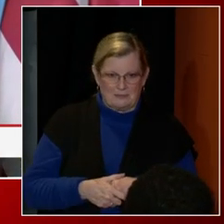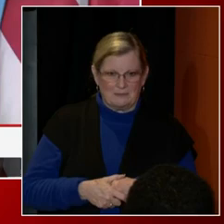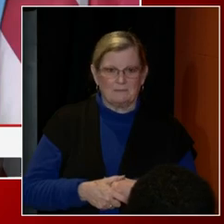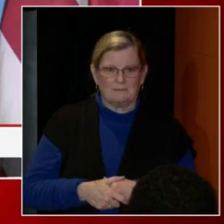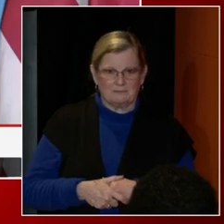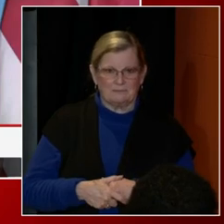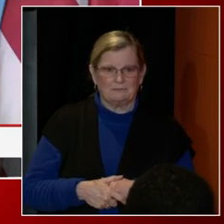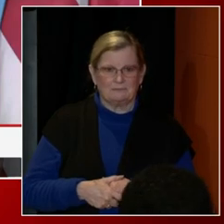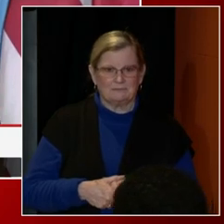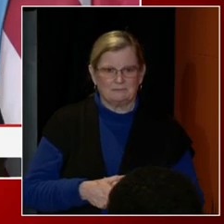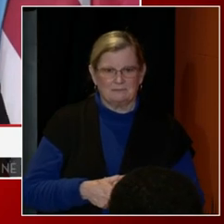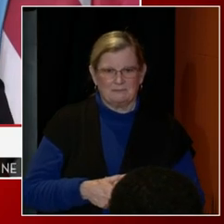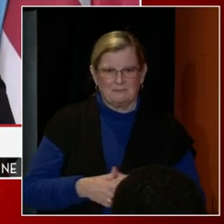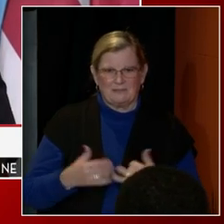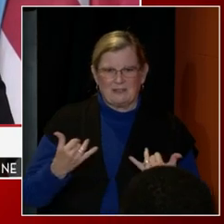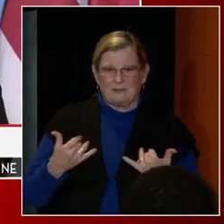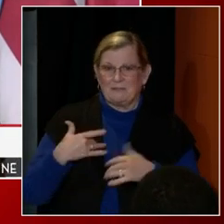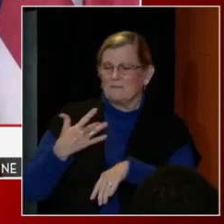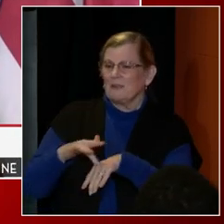for a few questions.